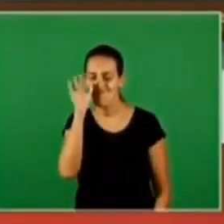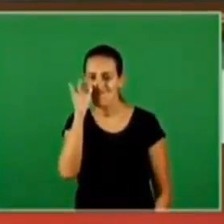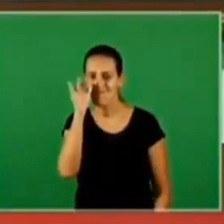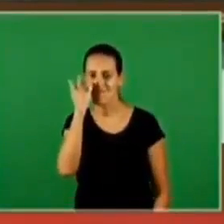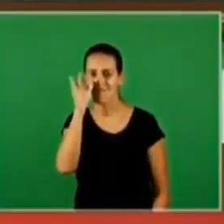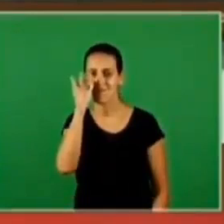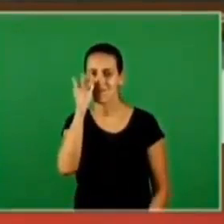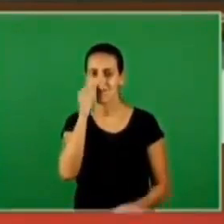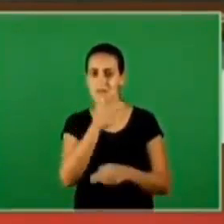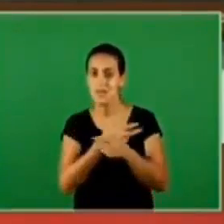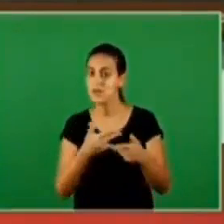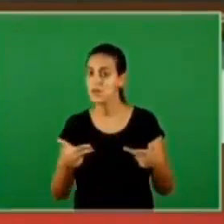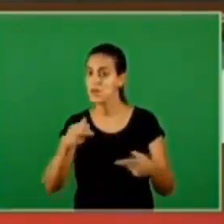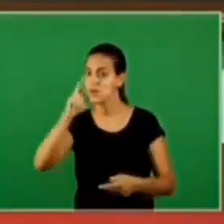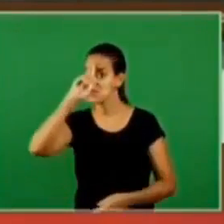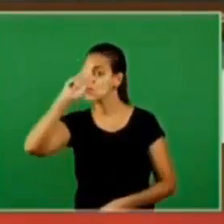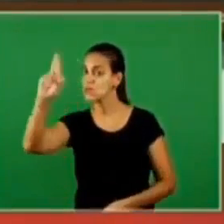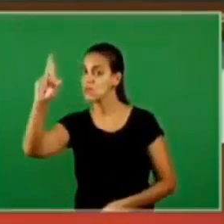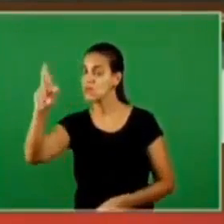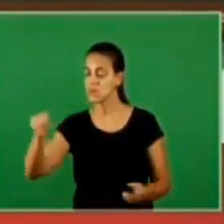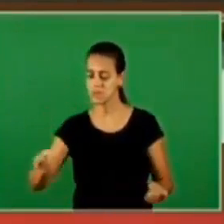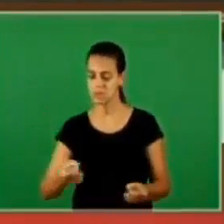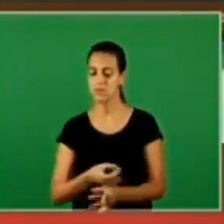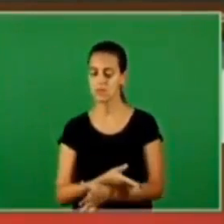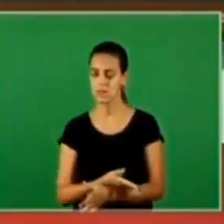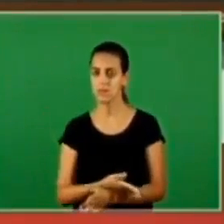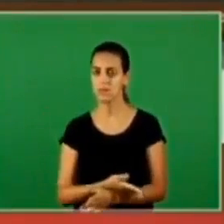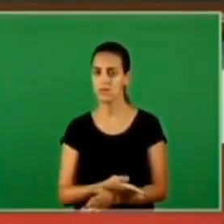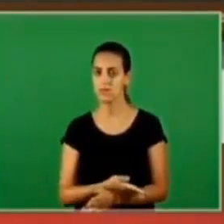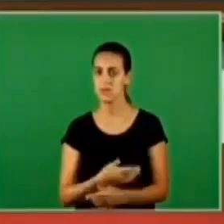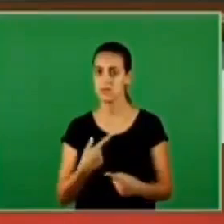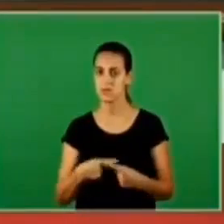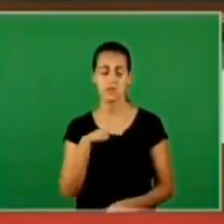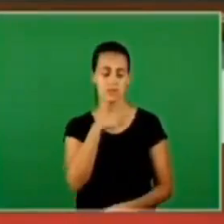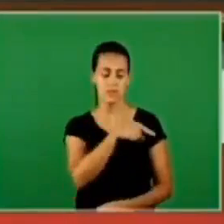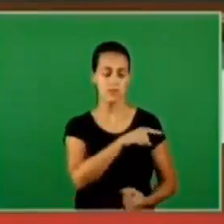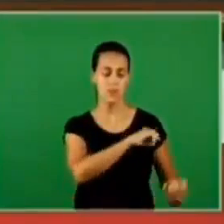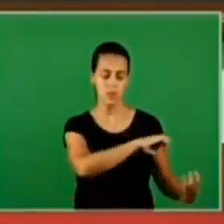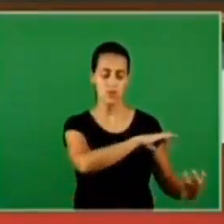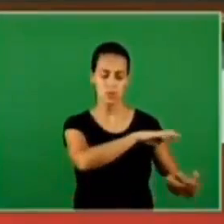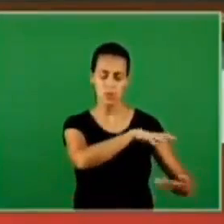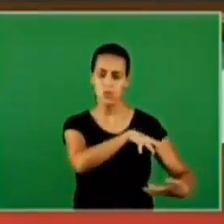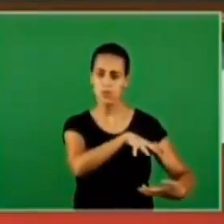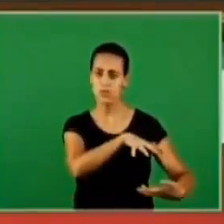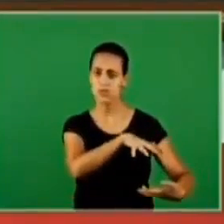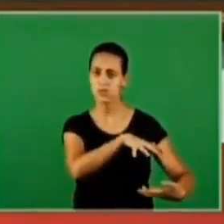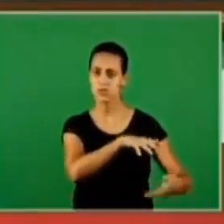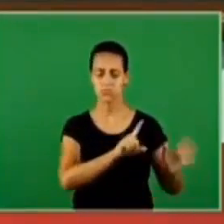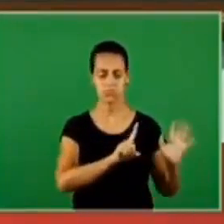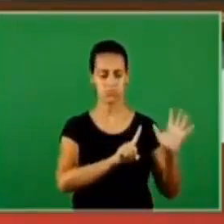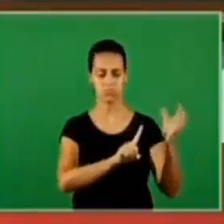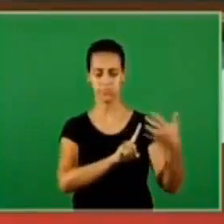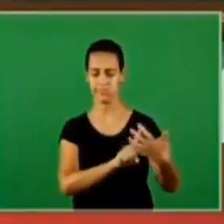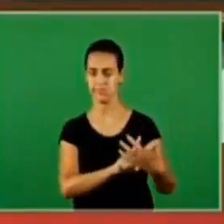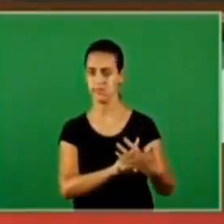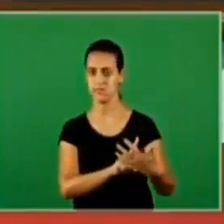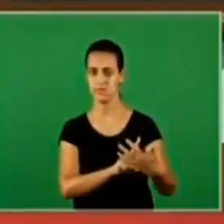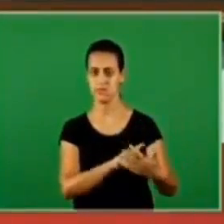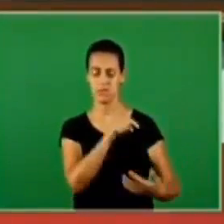are interested in what the Lord has for us at this moment. There's a word that is out there